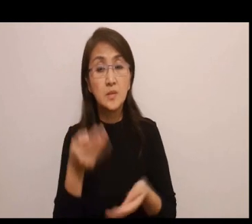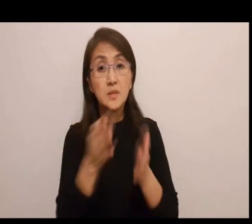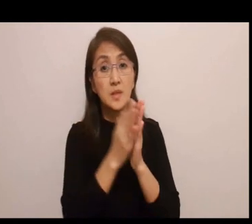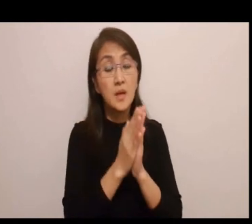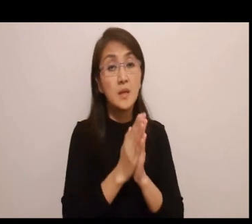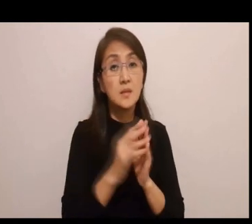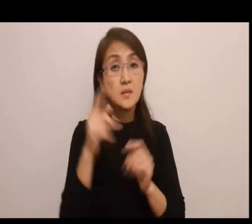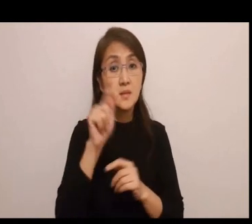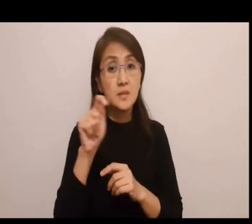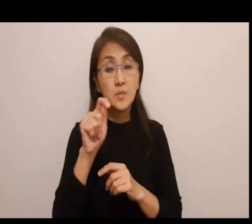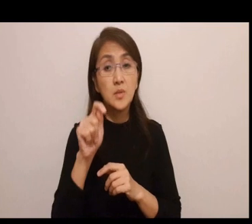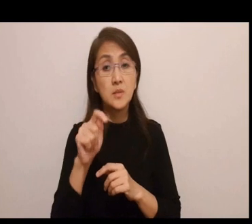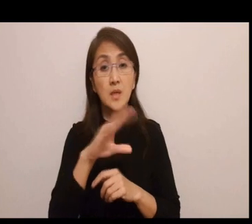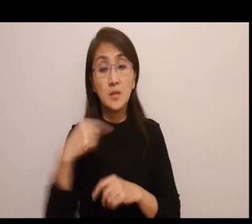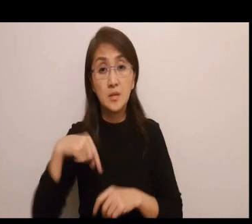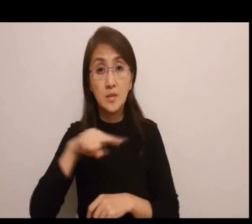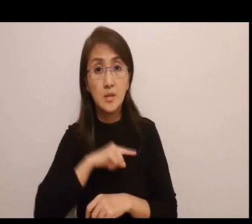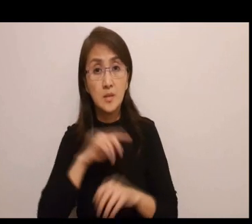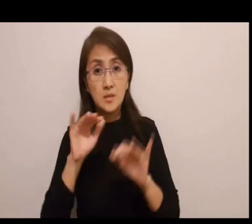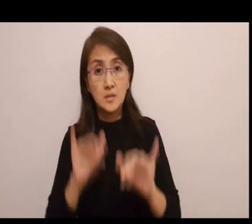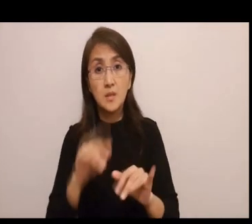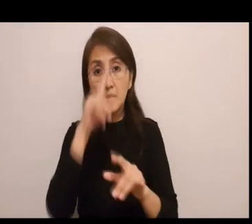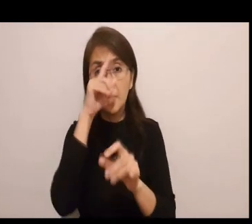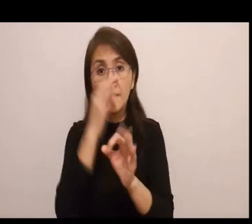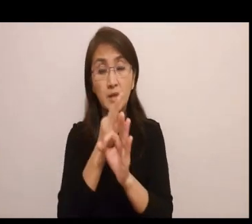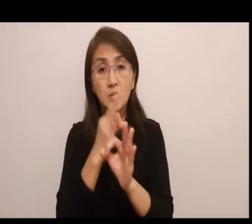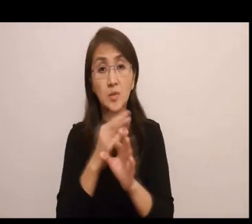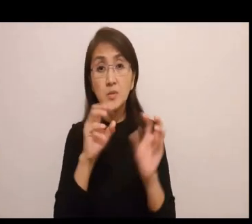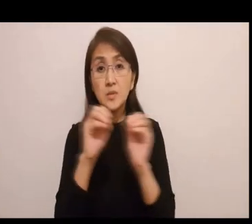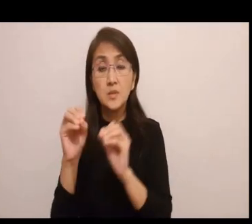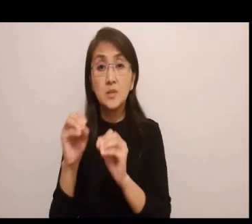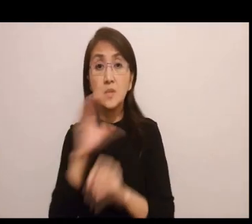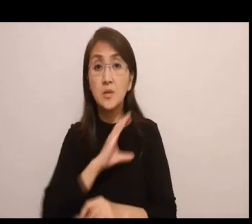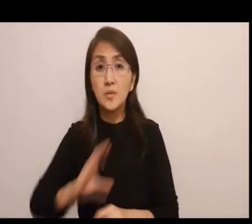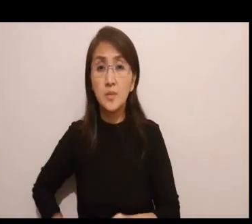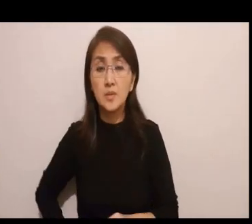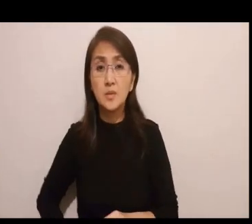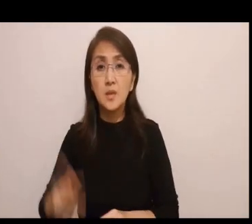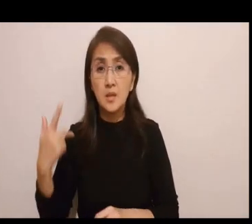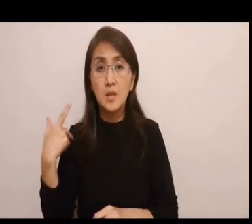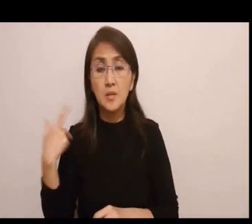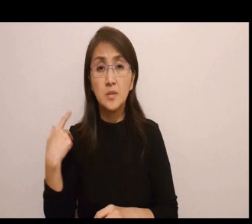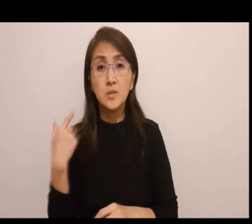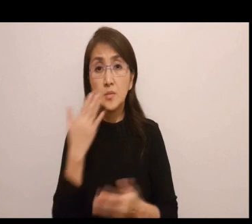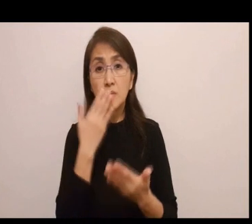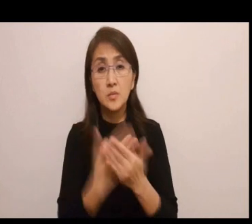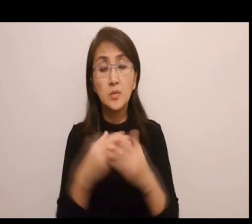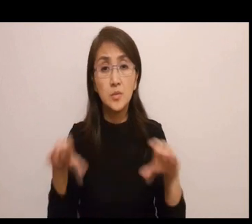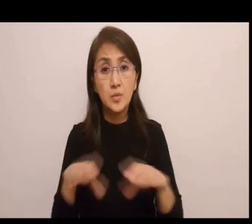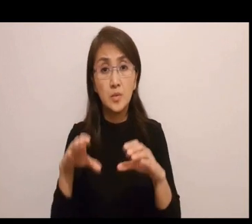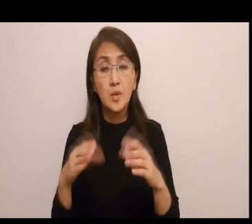The Apostle Paul asks Timothy, and us, to remain faithful to the teachings of Christ, and to